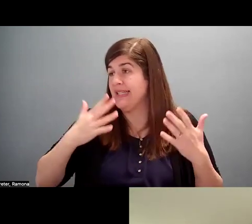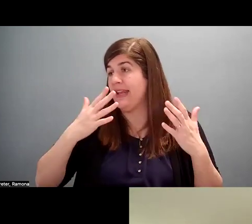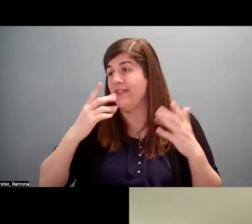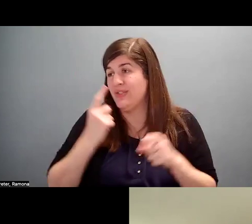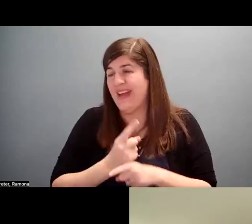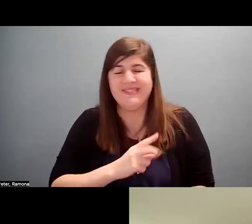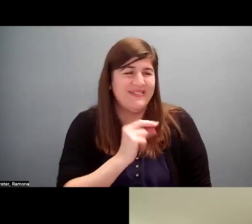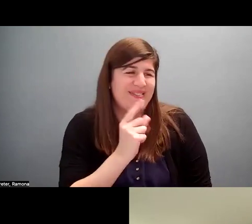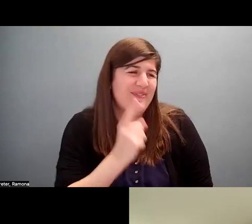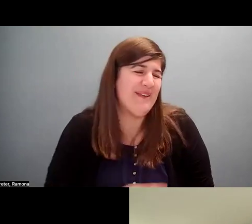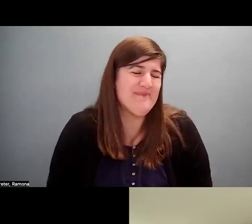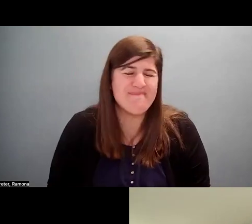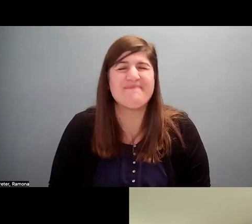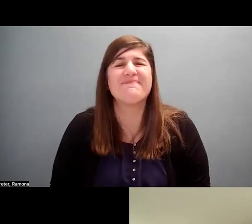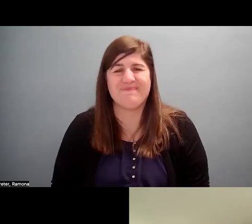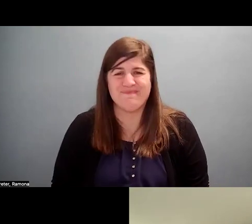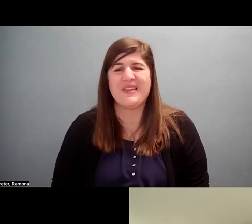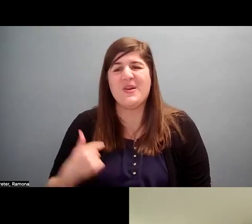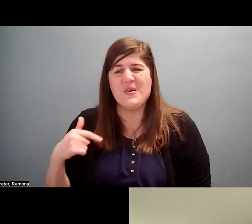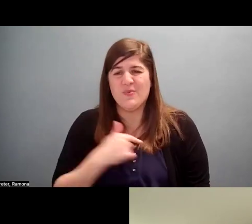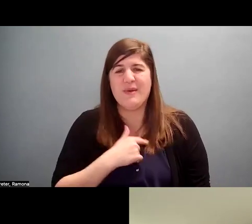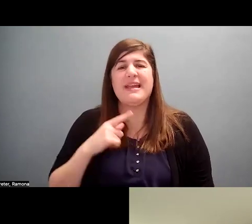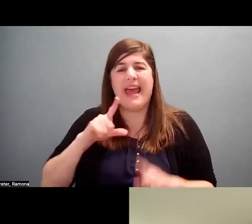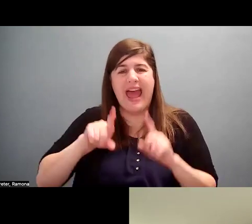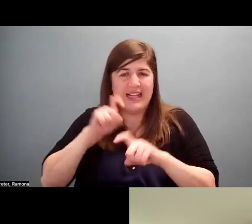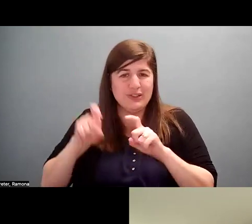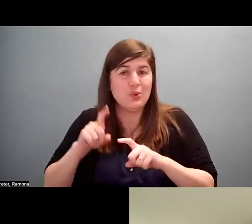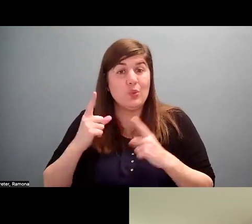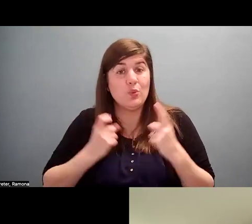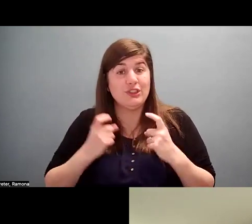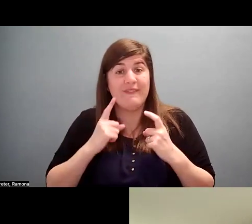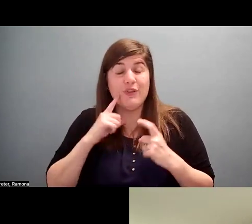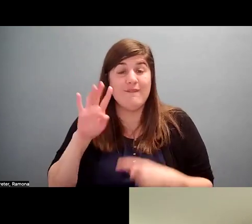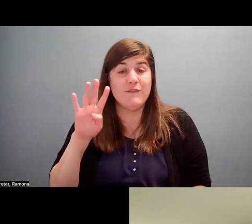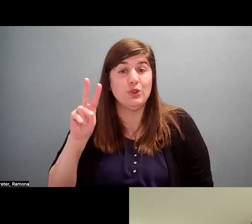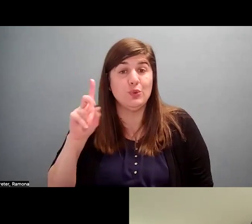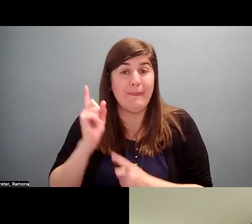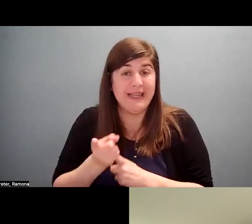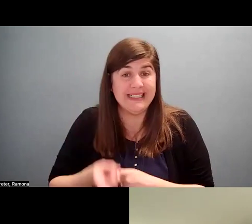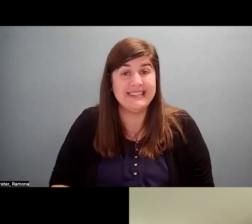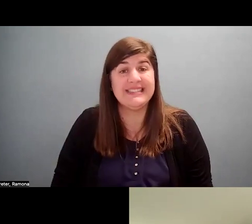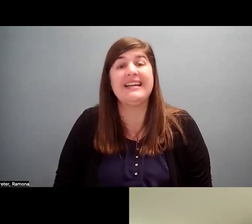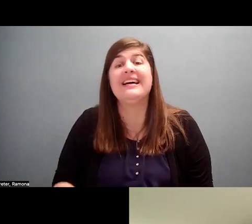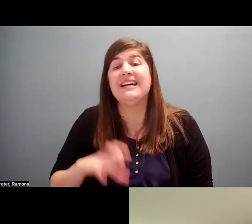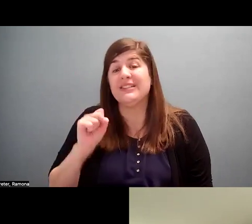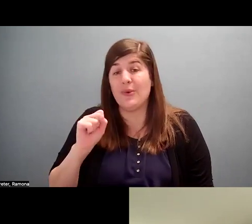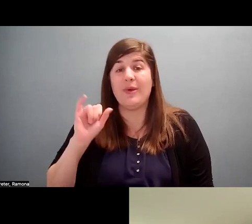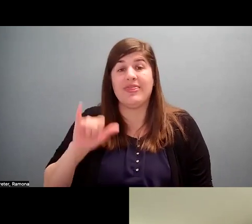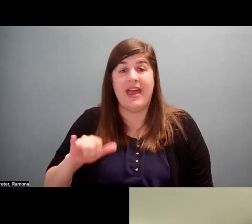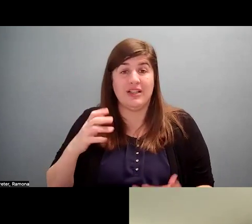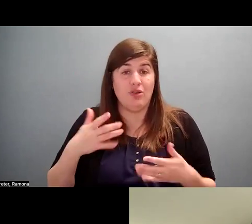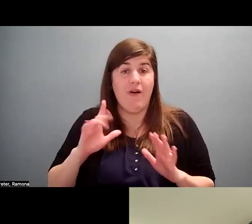That's good. Cool. Okay. Well, we have been asking you questions for about 42 minutes. So that's all of